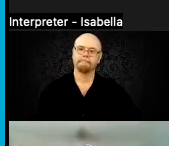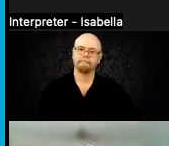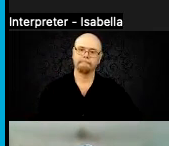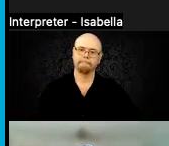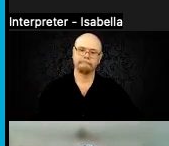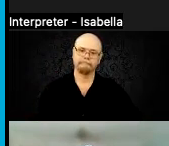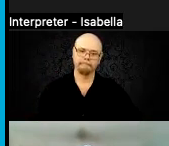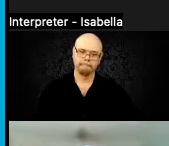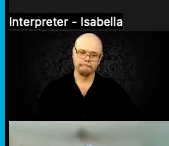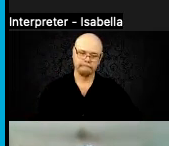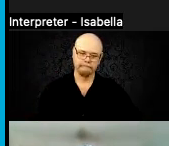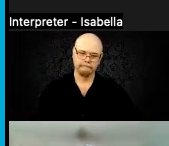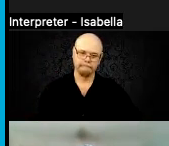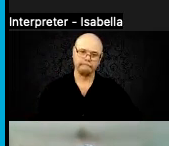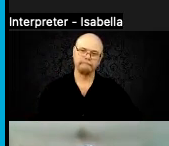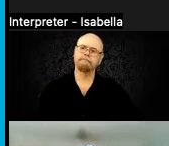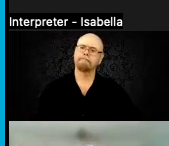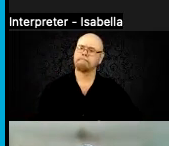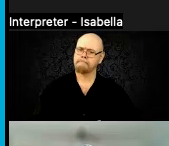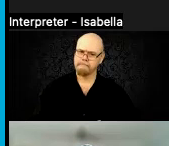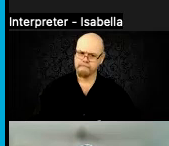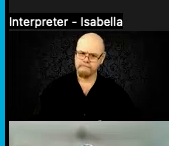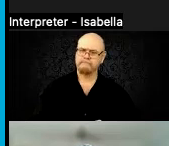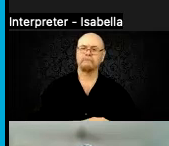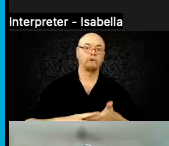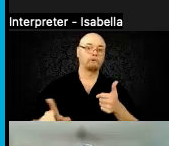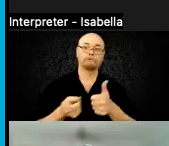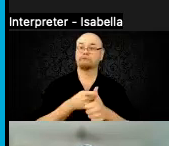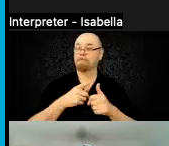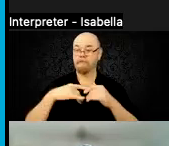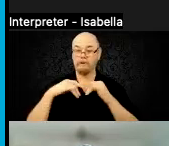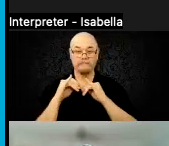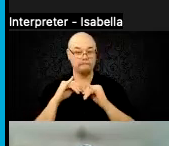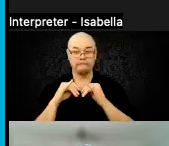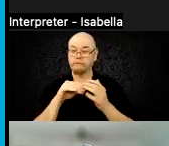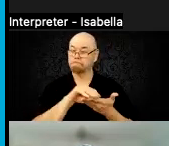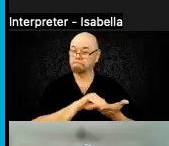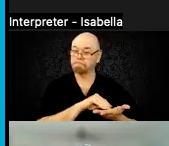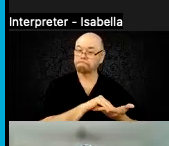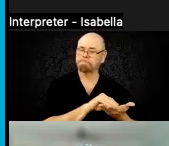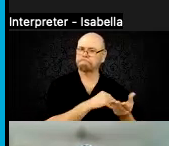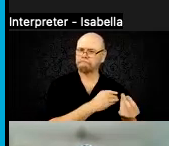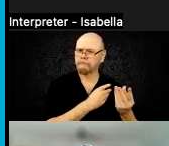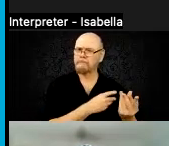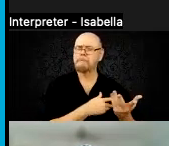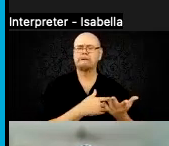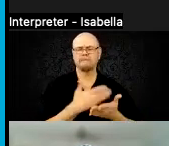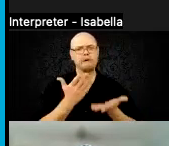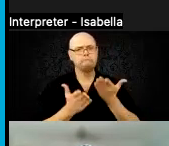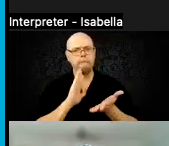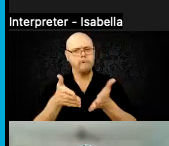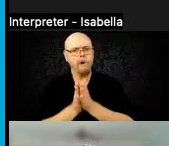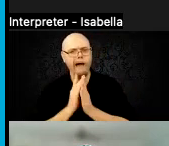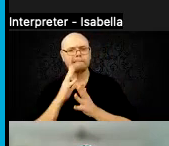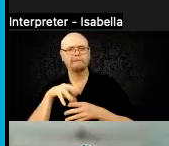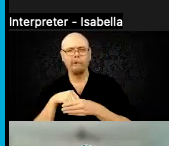And so after you've had your initial intake interview, and like we mentioned, DRS might ask you to provide certain documents, including documents